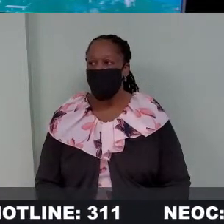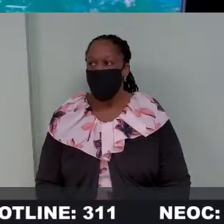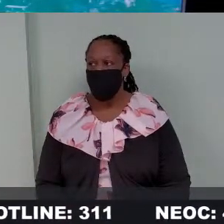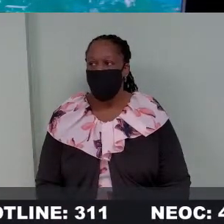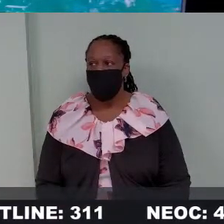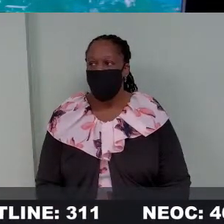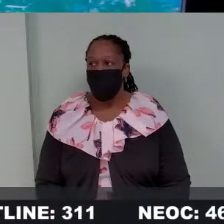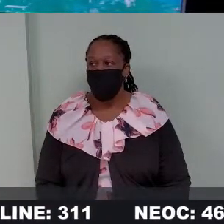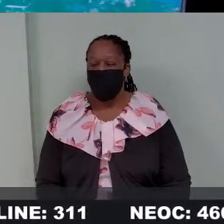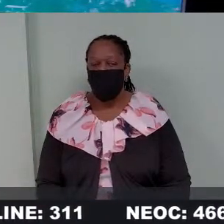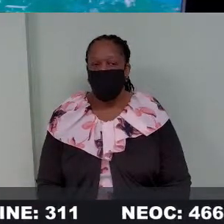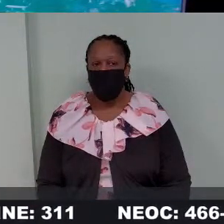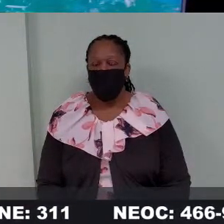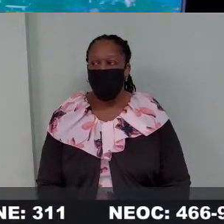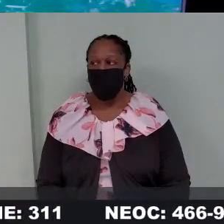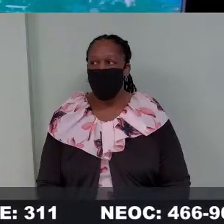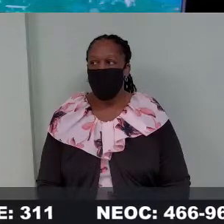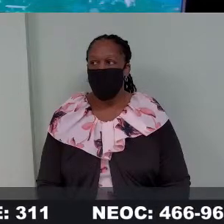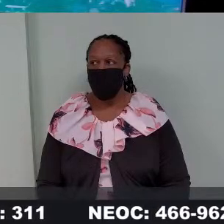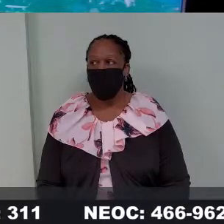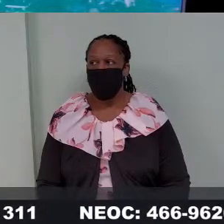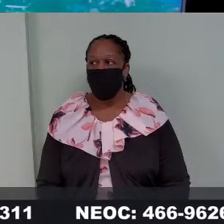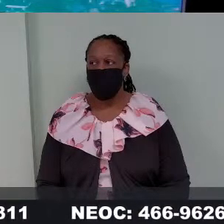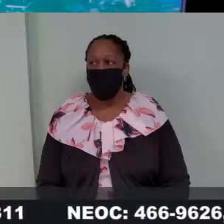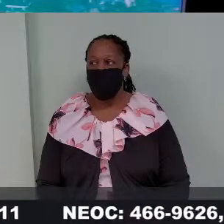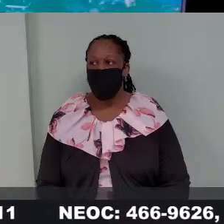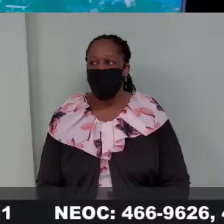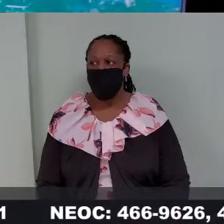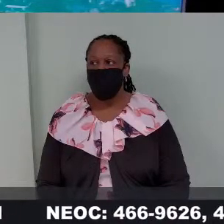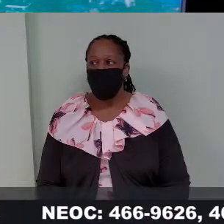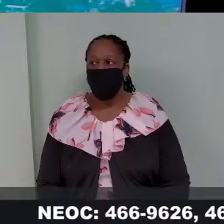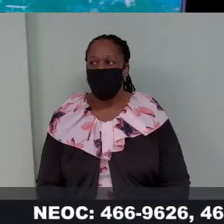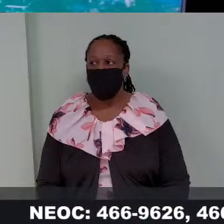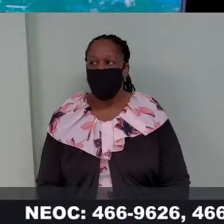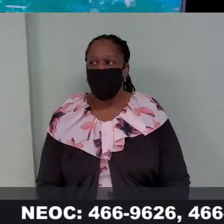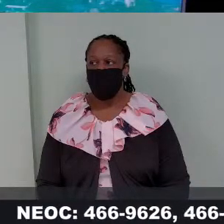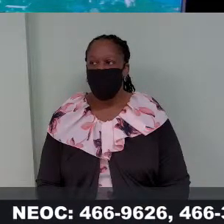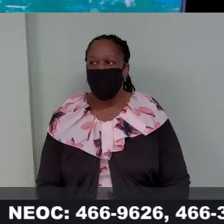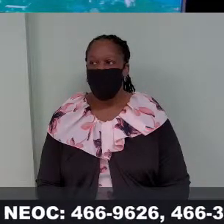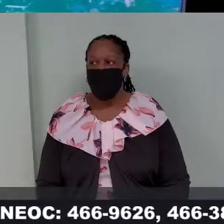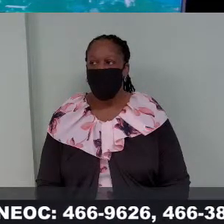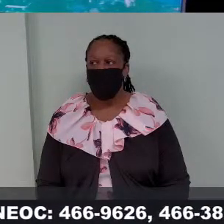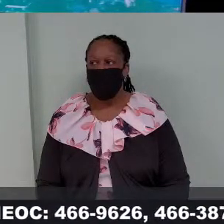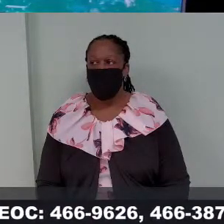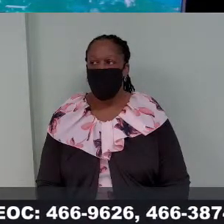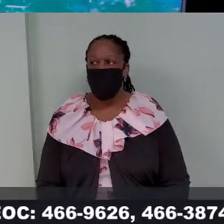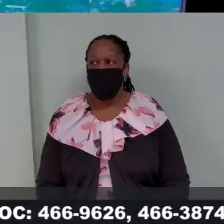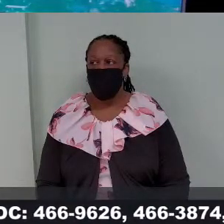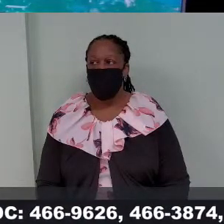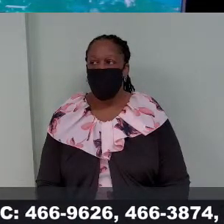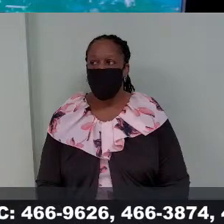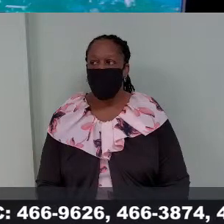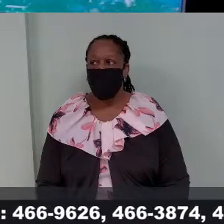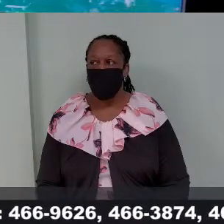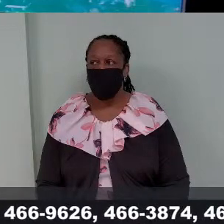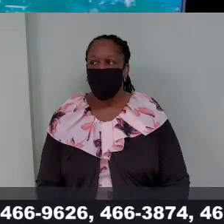the first question, which has to do with what you ended on, Dr. Laws,